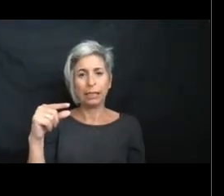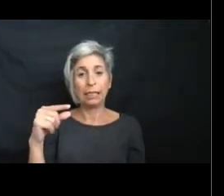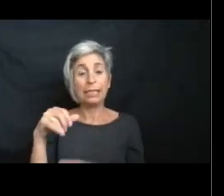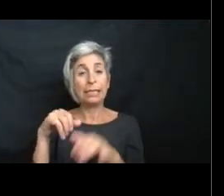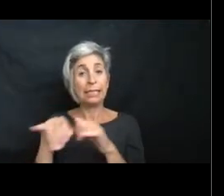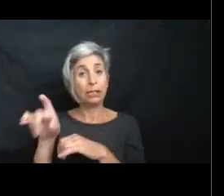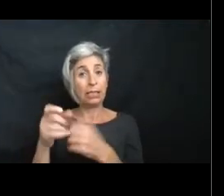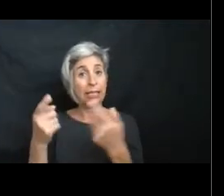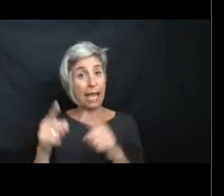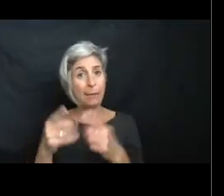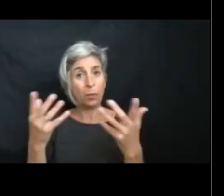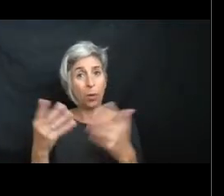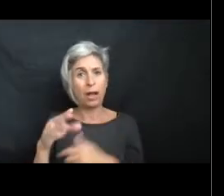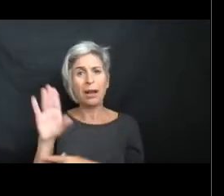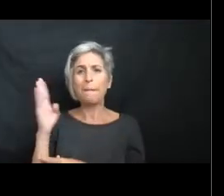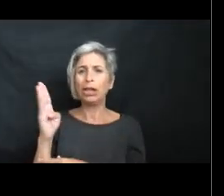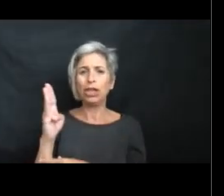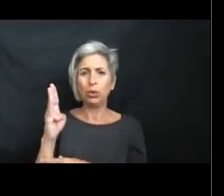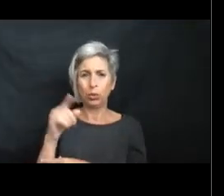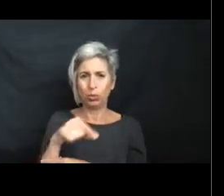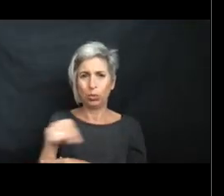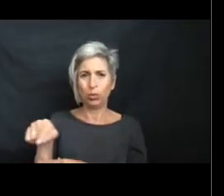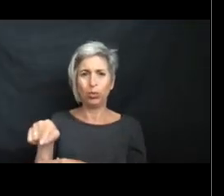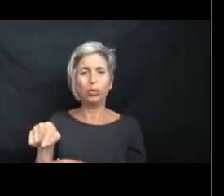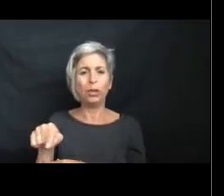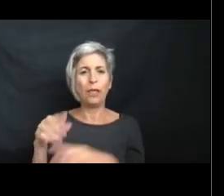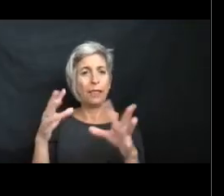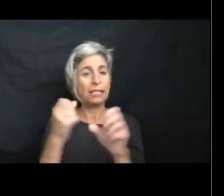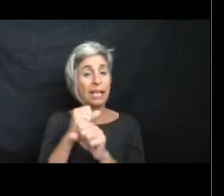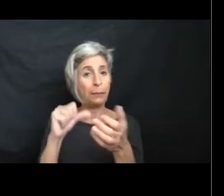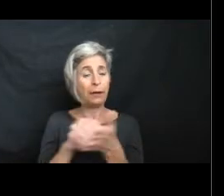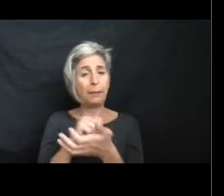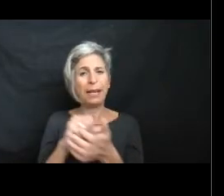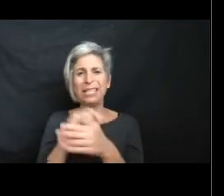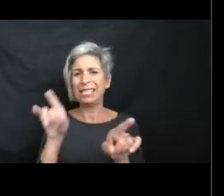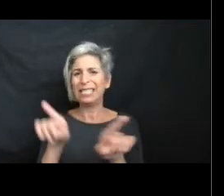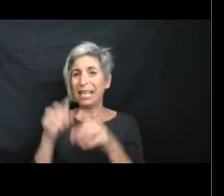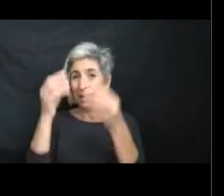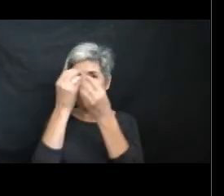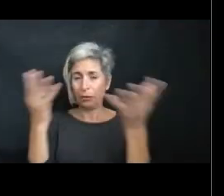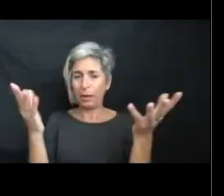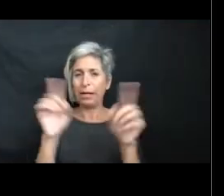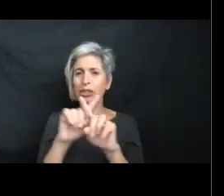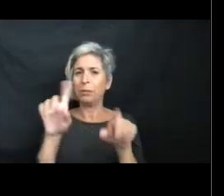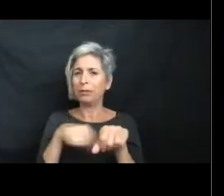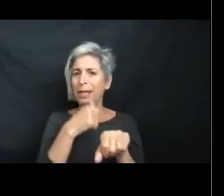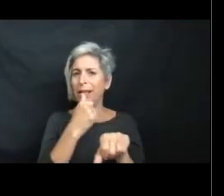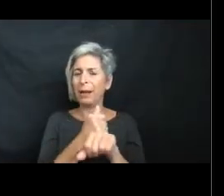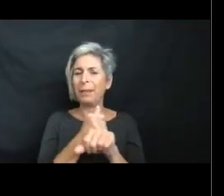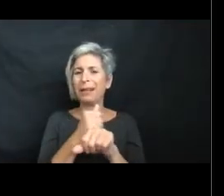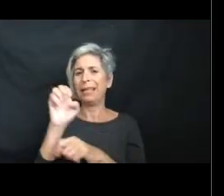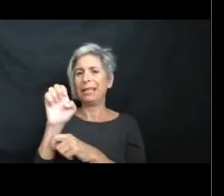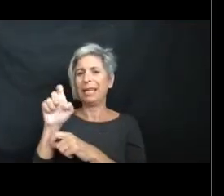blue options. You can go to the summary page, which is the same information, just laid out more Excel sheet